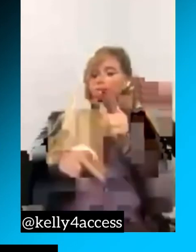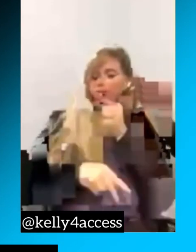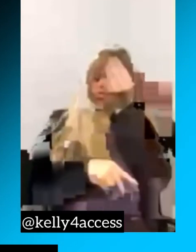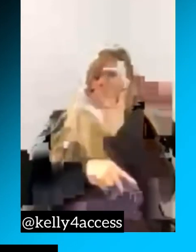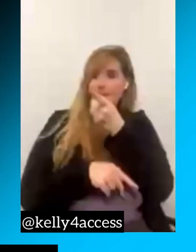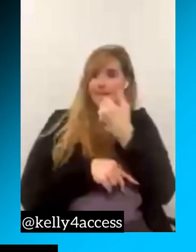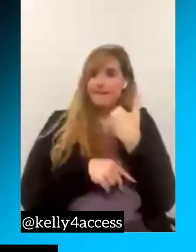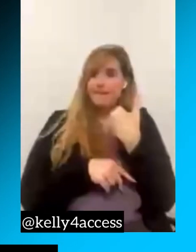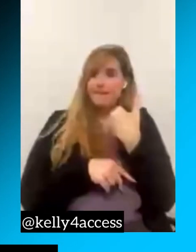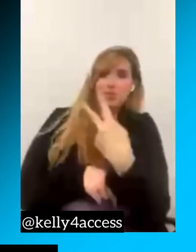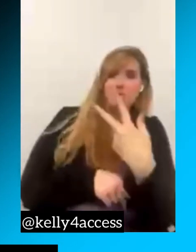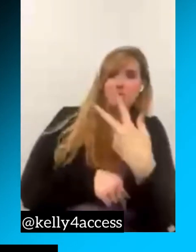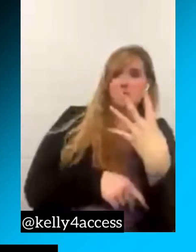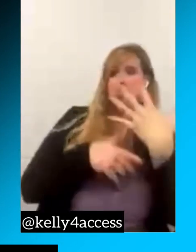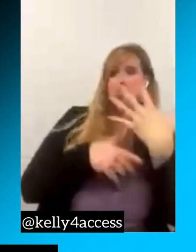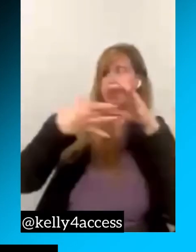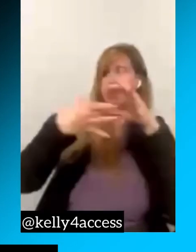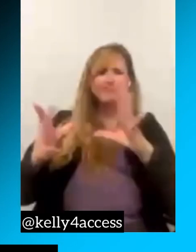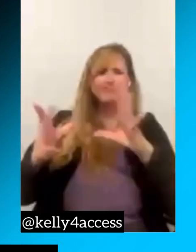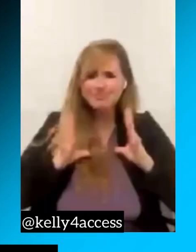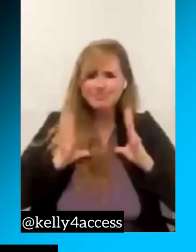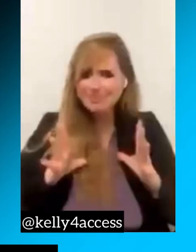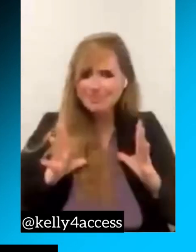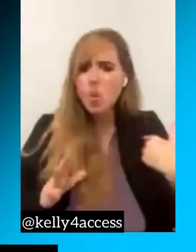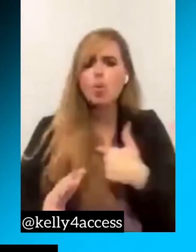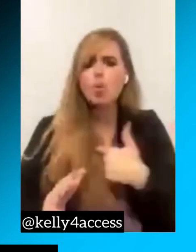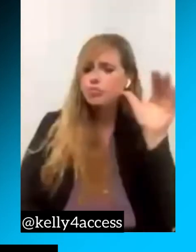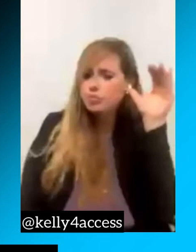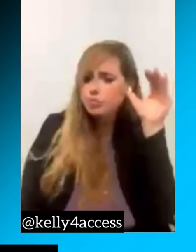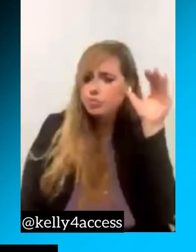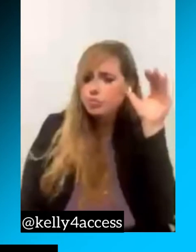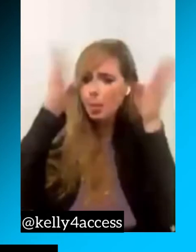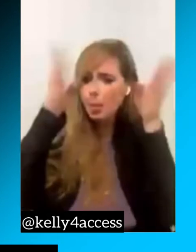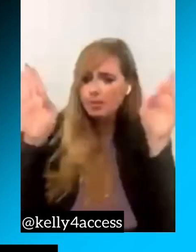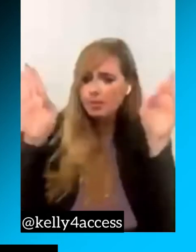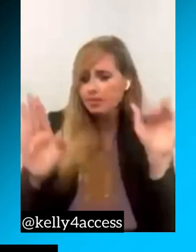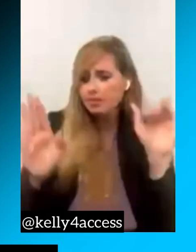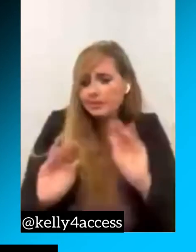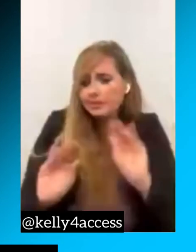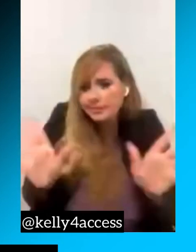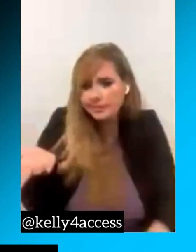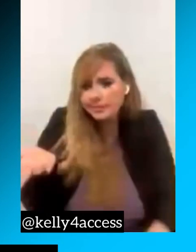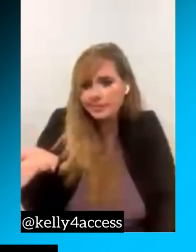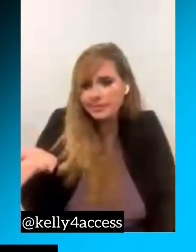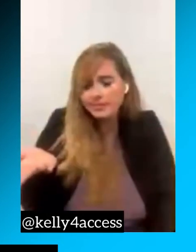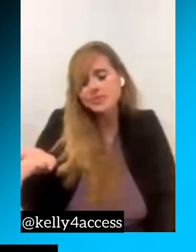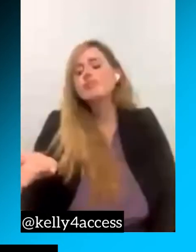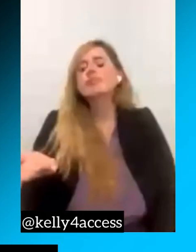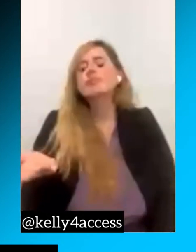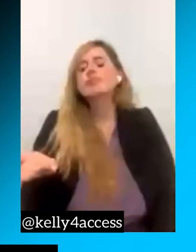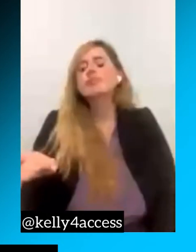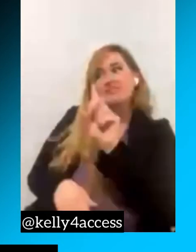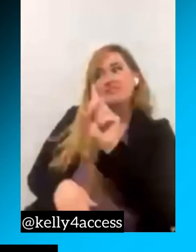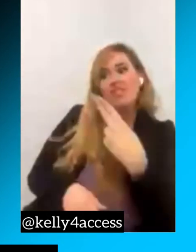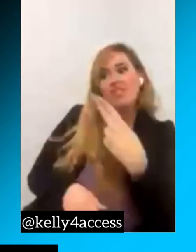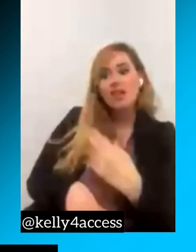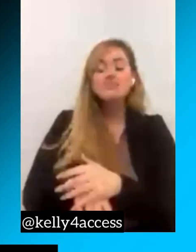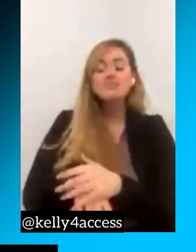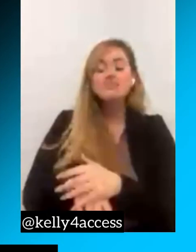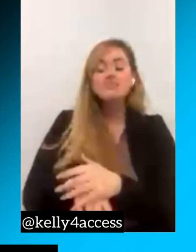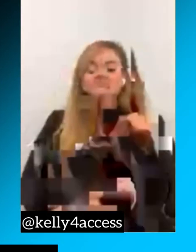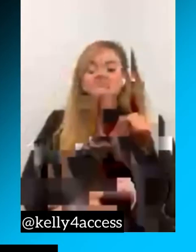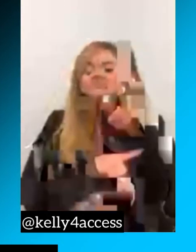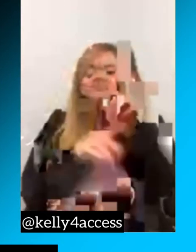Duh. Duh. It's also saying that we should focus on relationship work and not